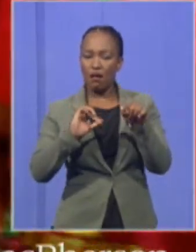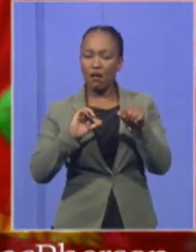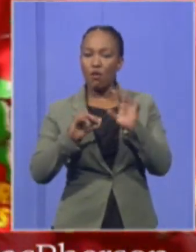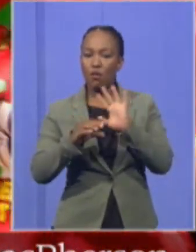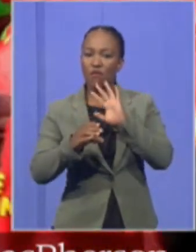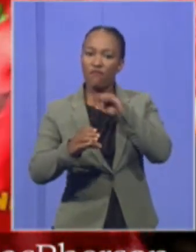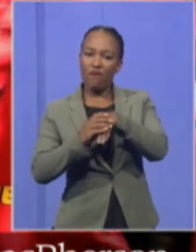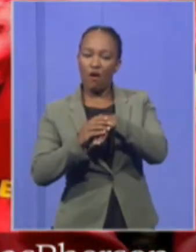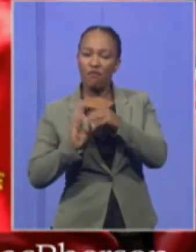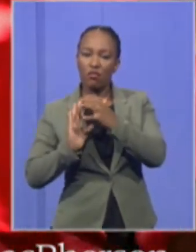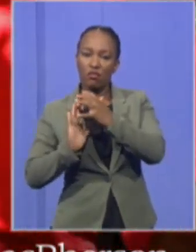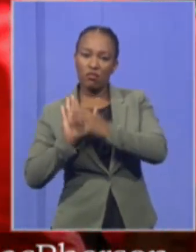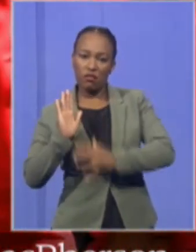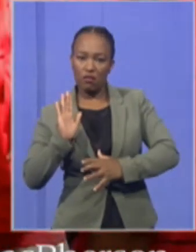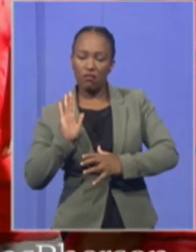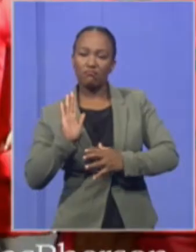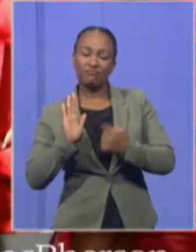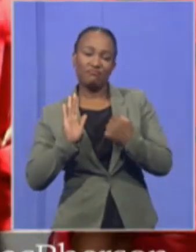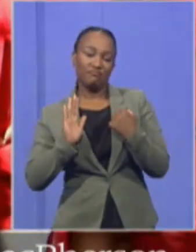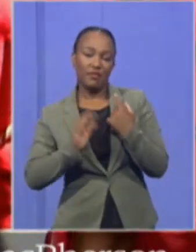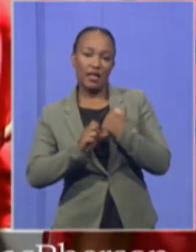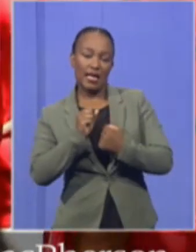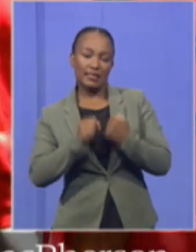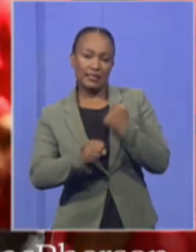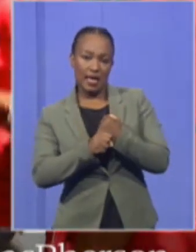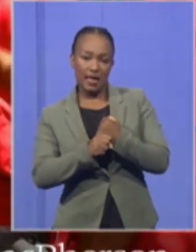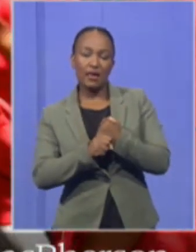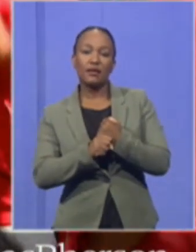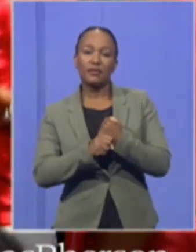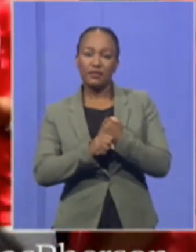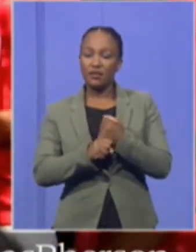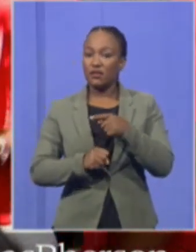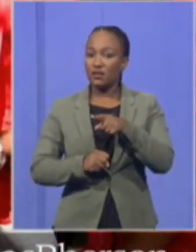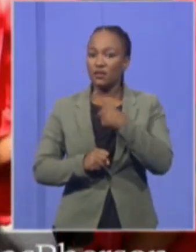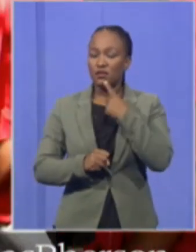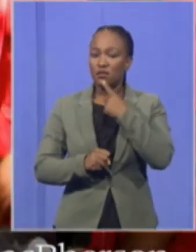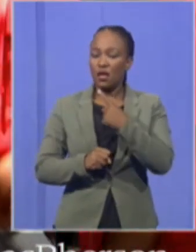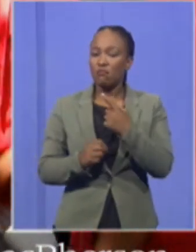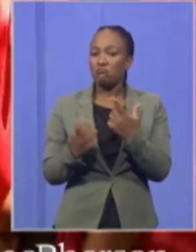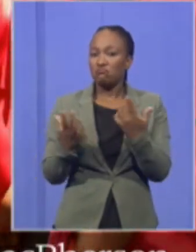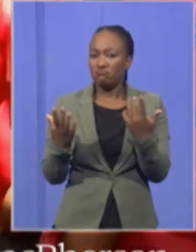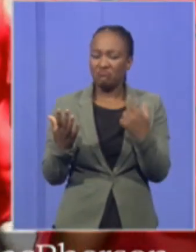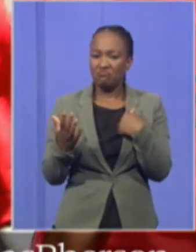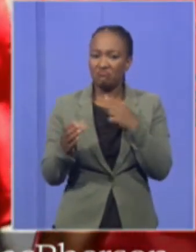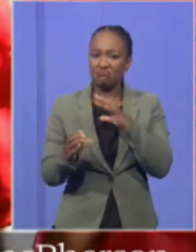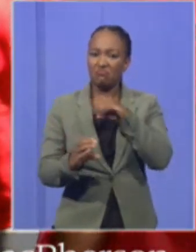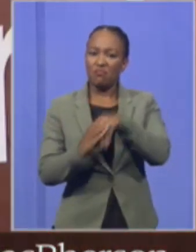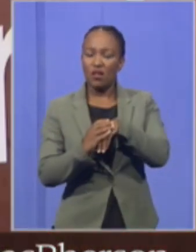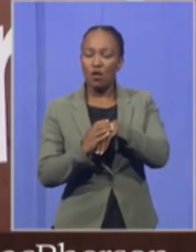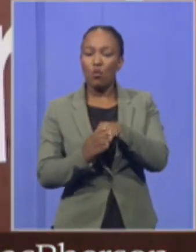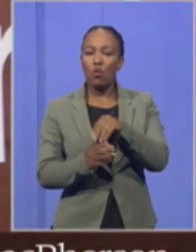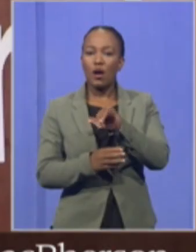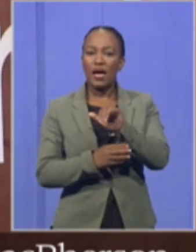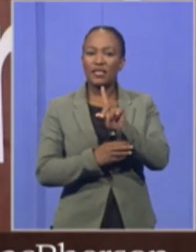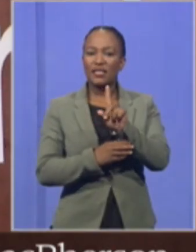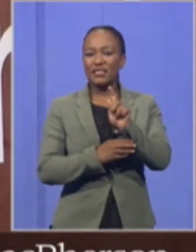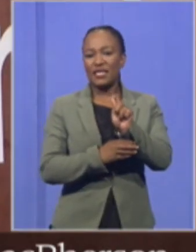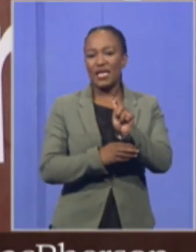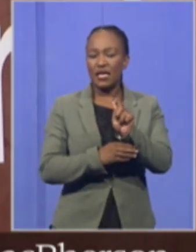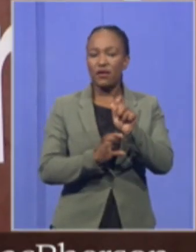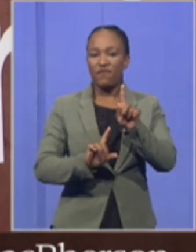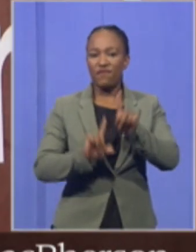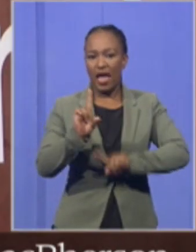tsone Sedimonthole a le ropongwe ngogola le go ngongorega ka gore o tsentswe mo morerong ono ka ntlha fa IDT e reteletswe